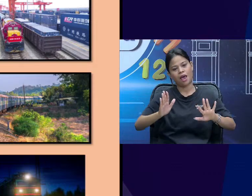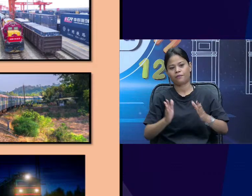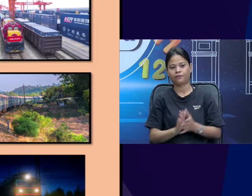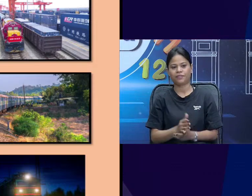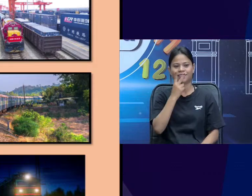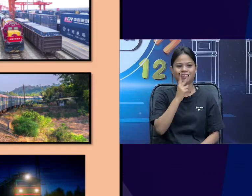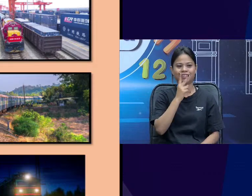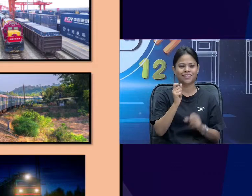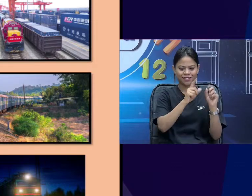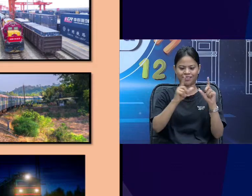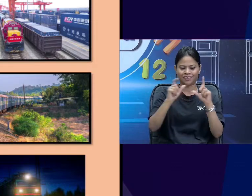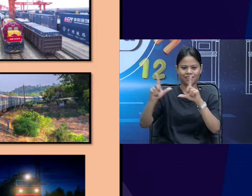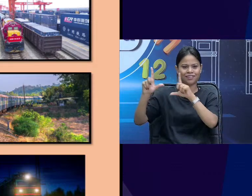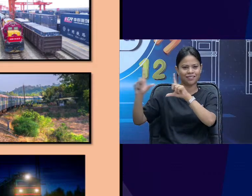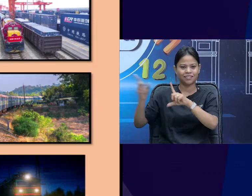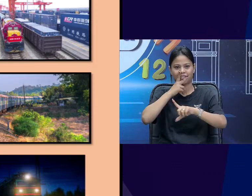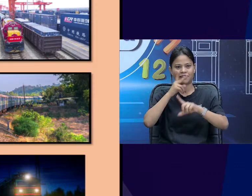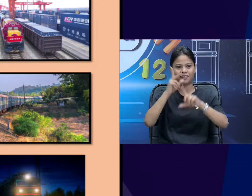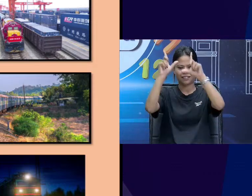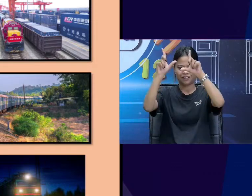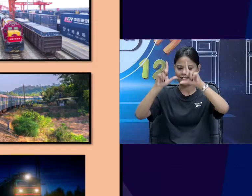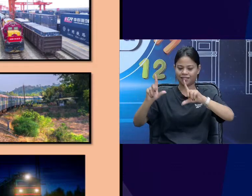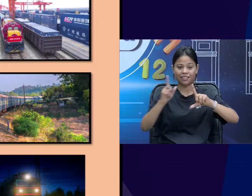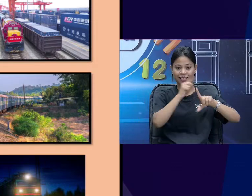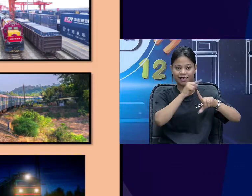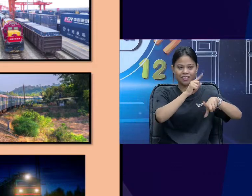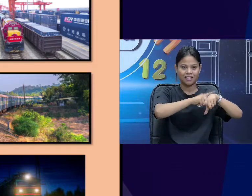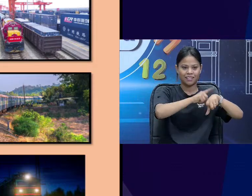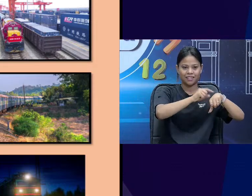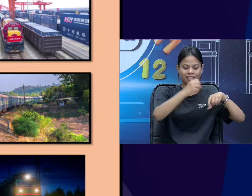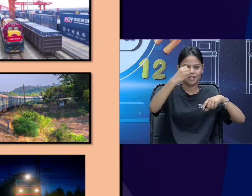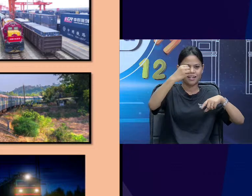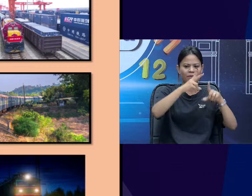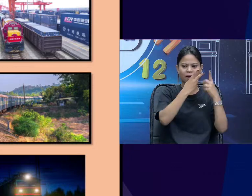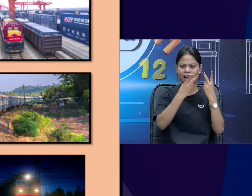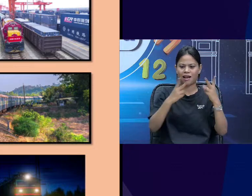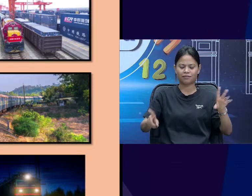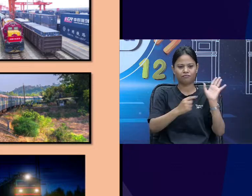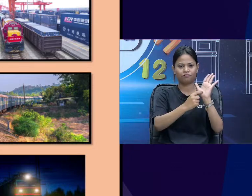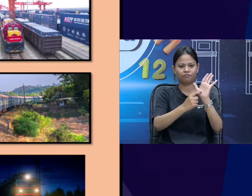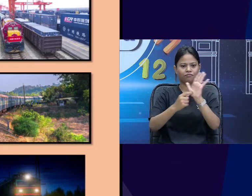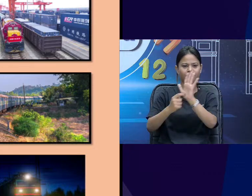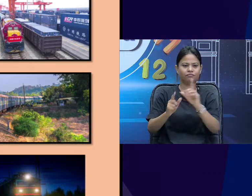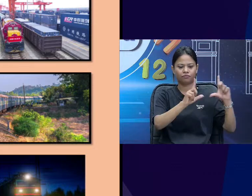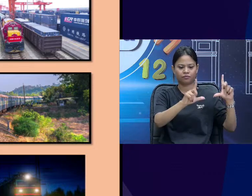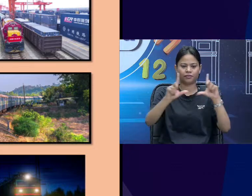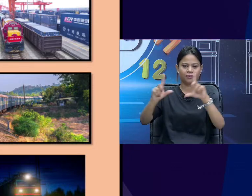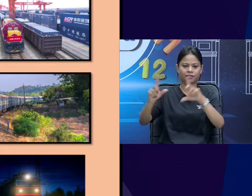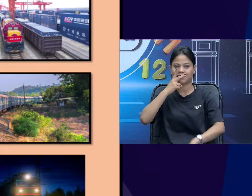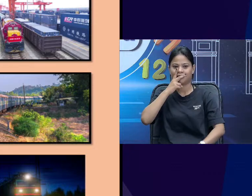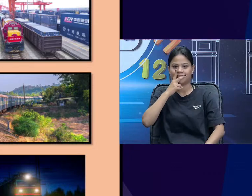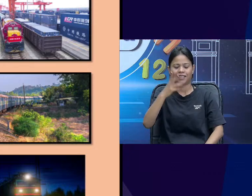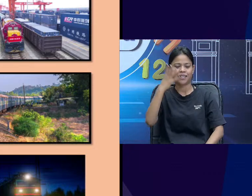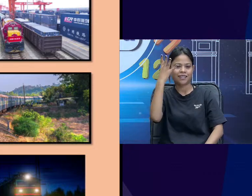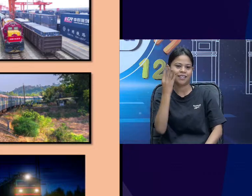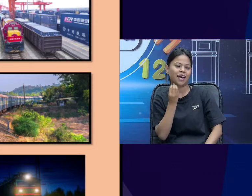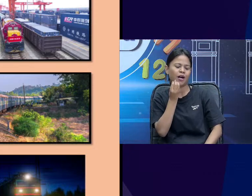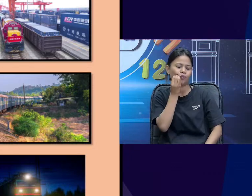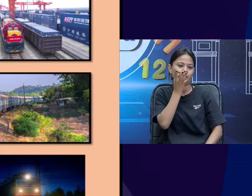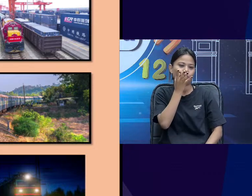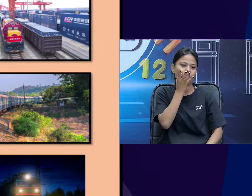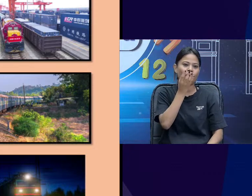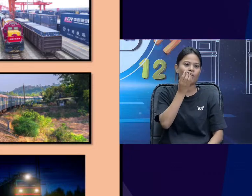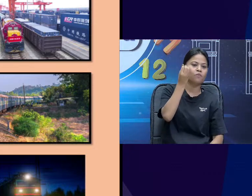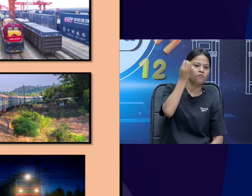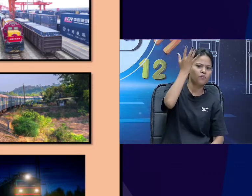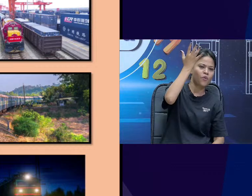during sunrise and then dawn when the sun is setting. Okay, so thousands